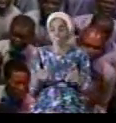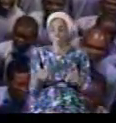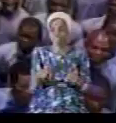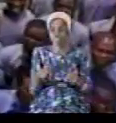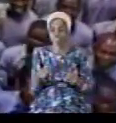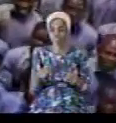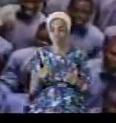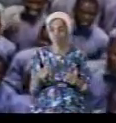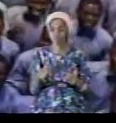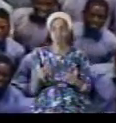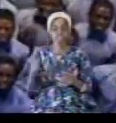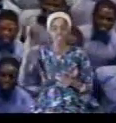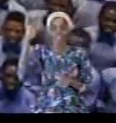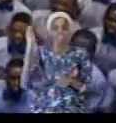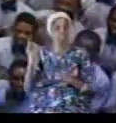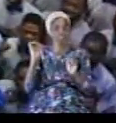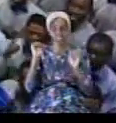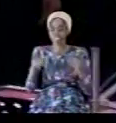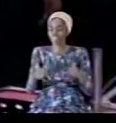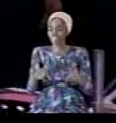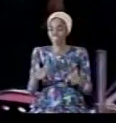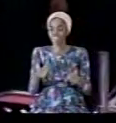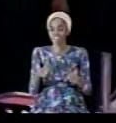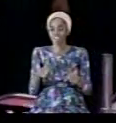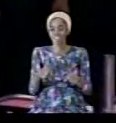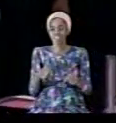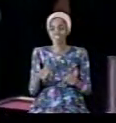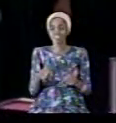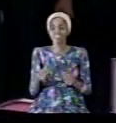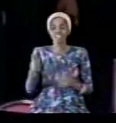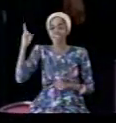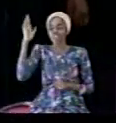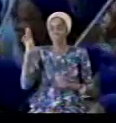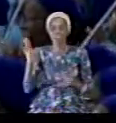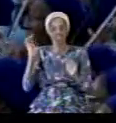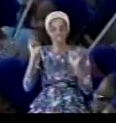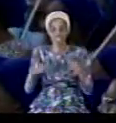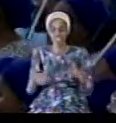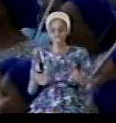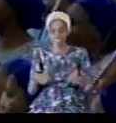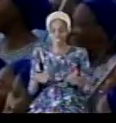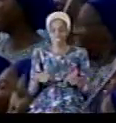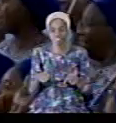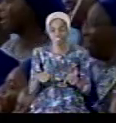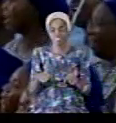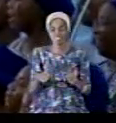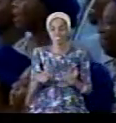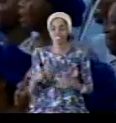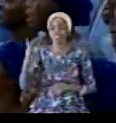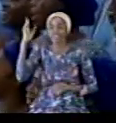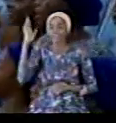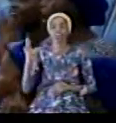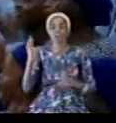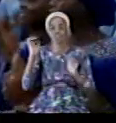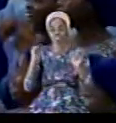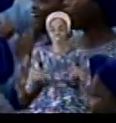can. He is my healer. God can. Is he your healer? God can. Jesus is God.